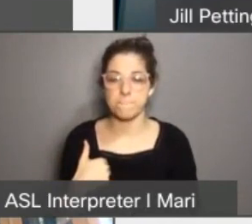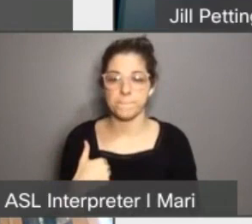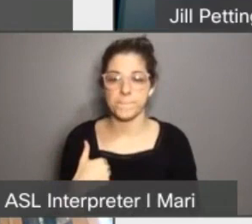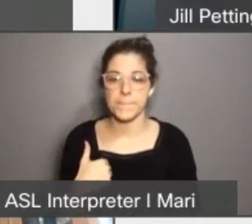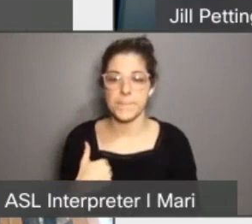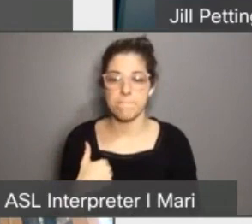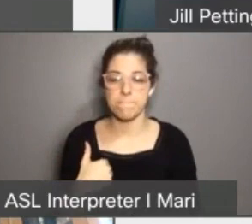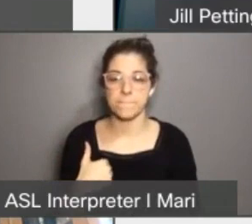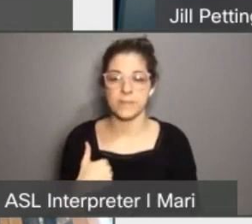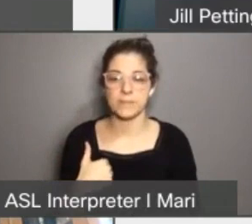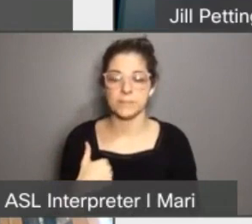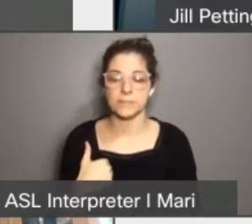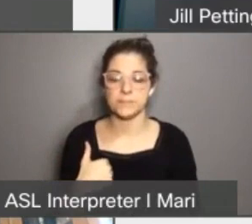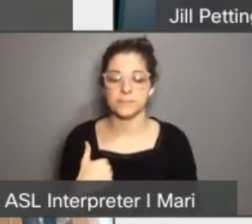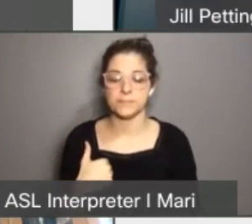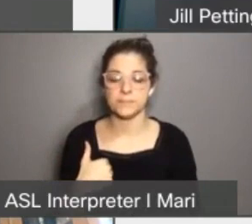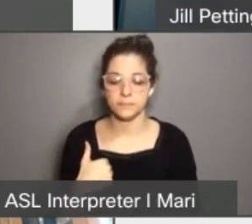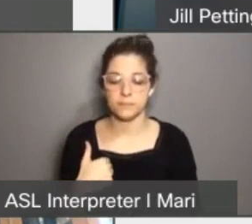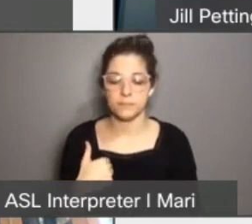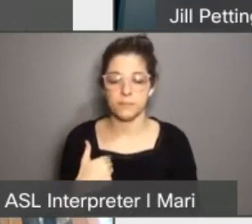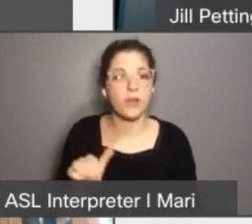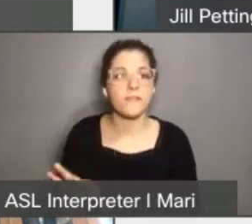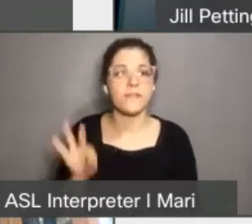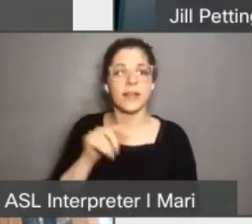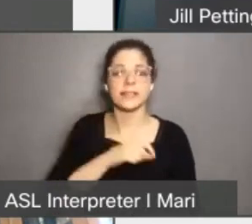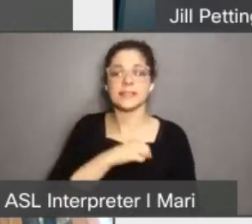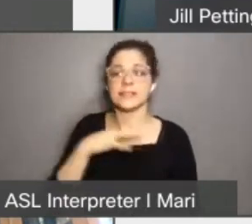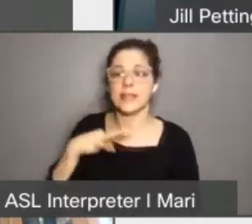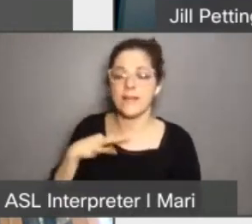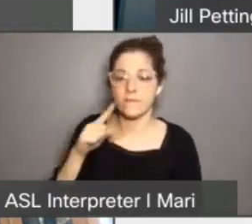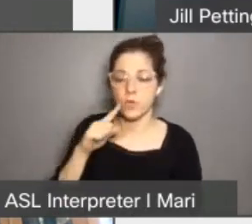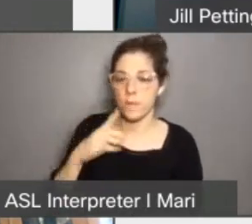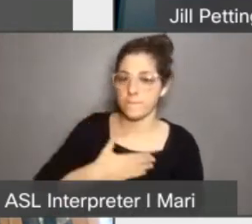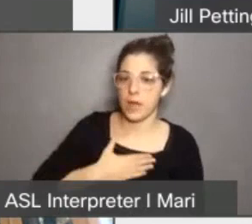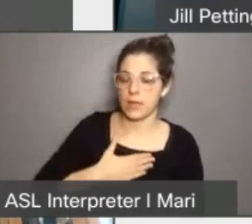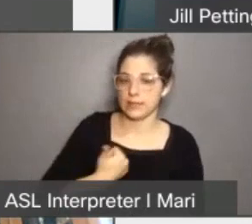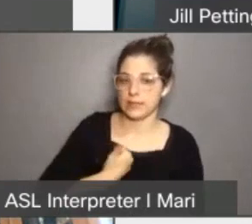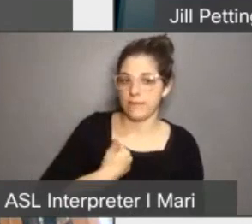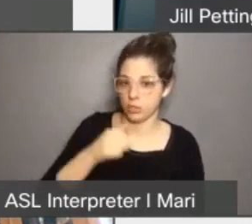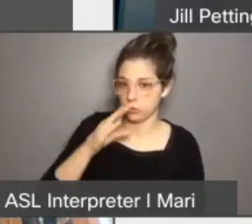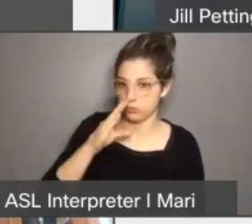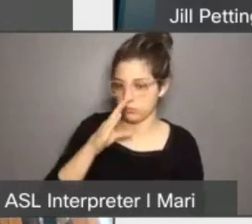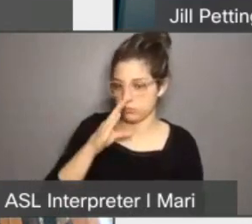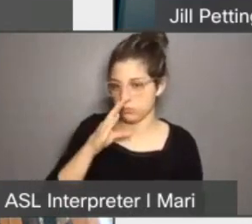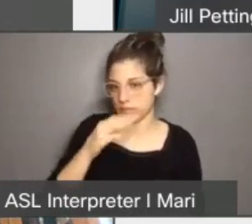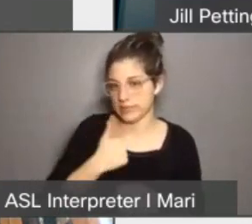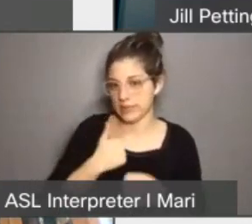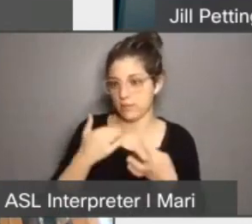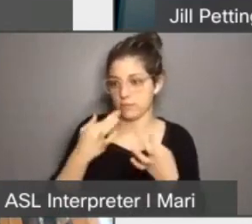to find staff for my self-directed plan, and